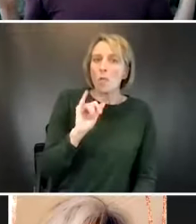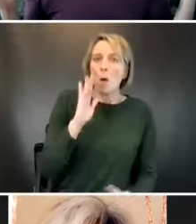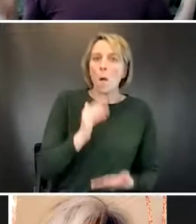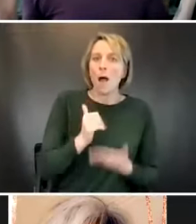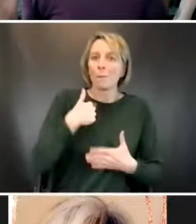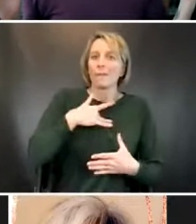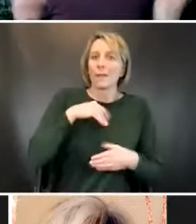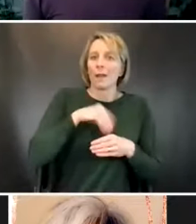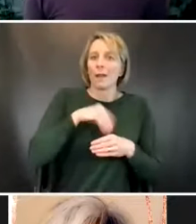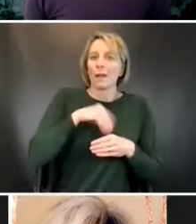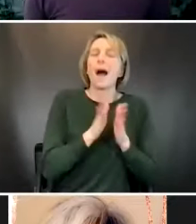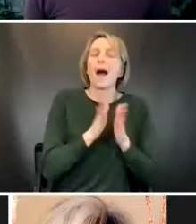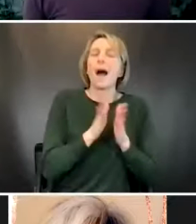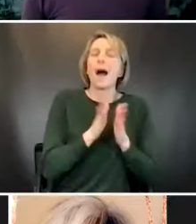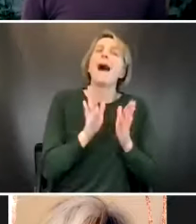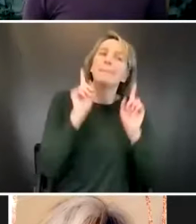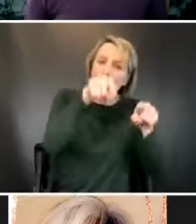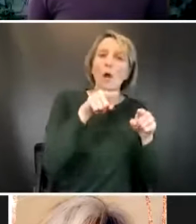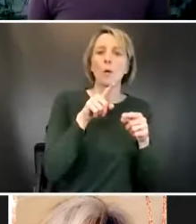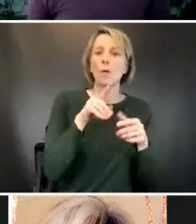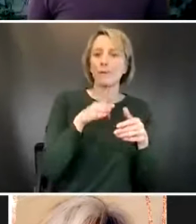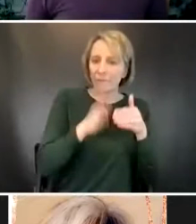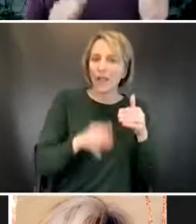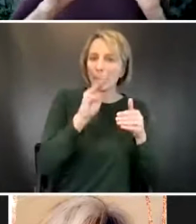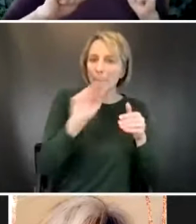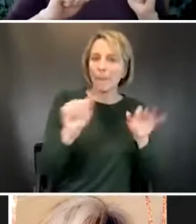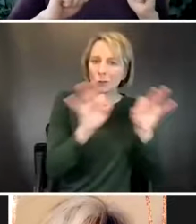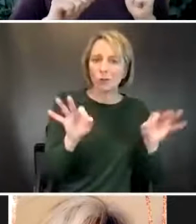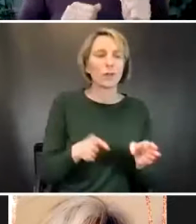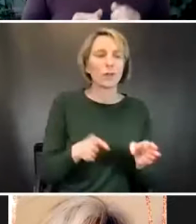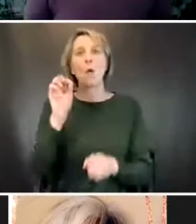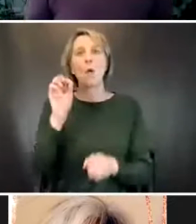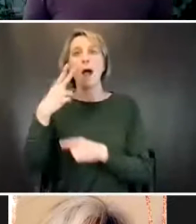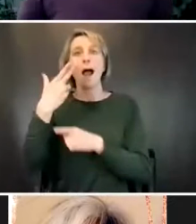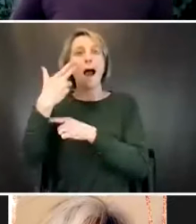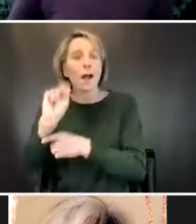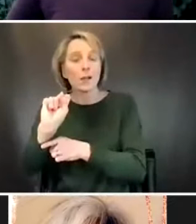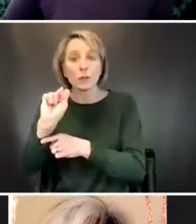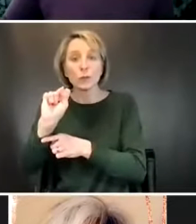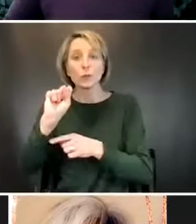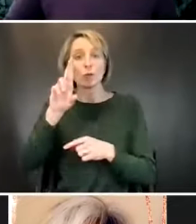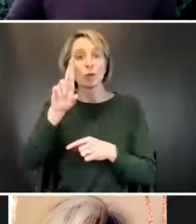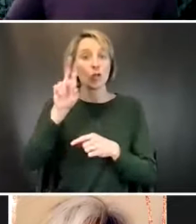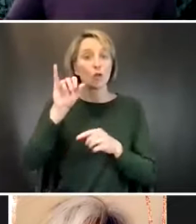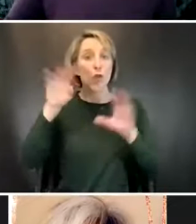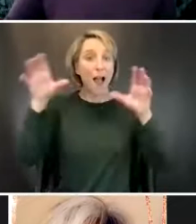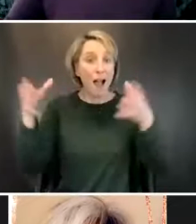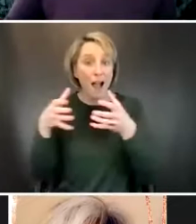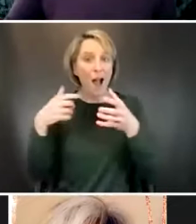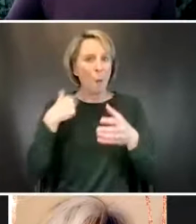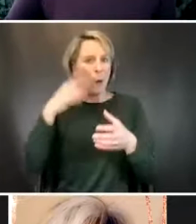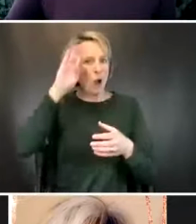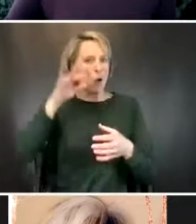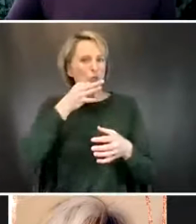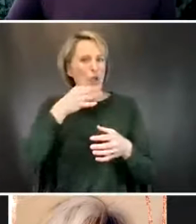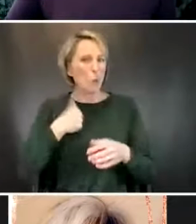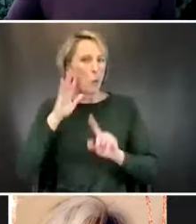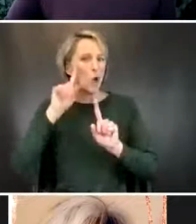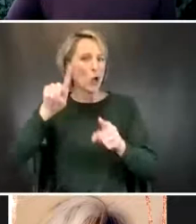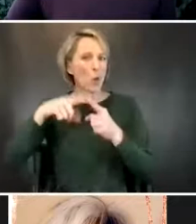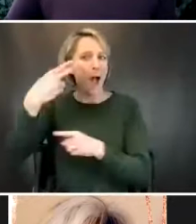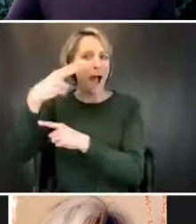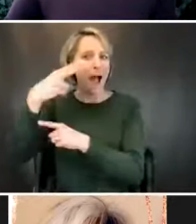high school reunion is coming up, and so maybe that helps put a little bit of pressure on to lose a little weight or something like that, something we've been wanting to